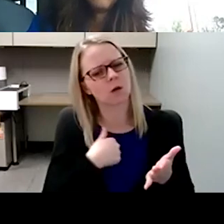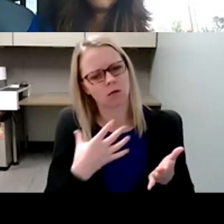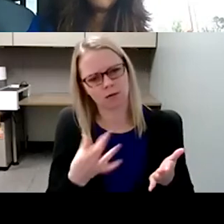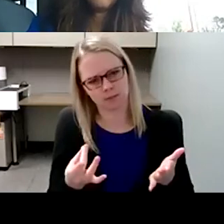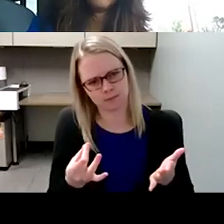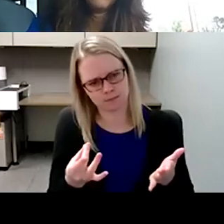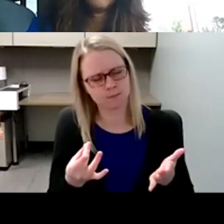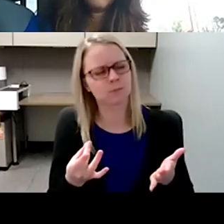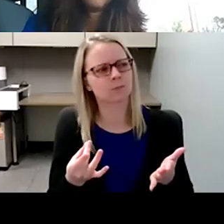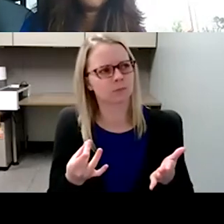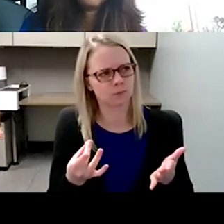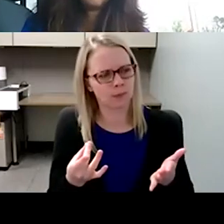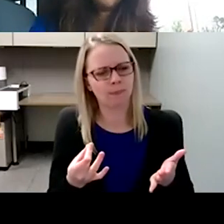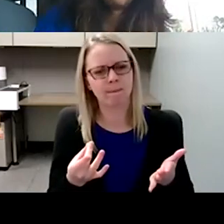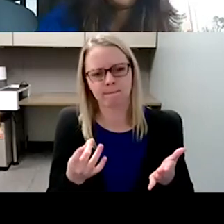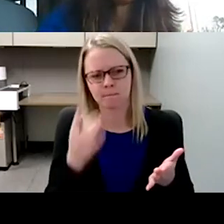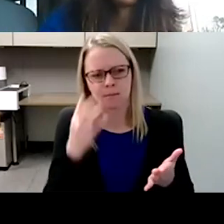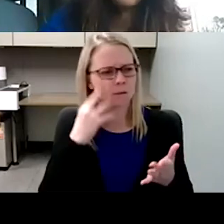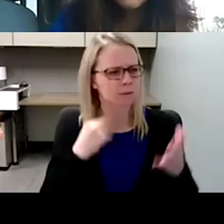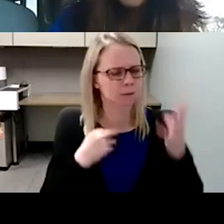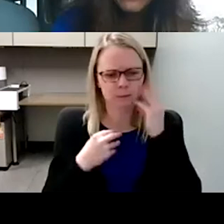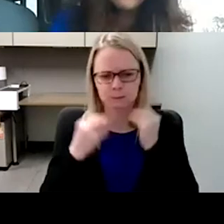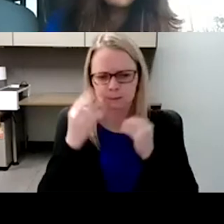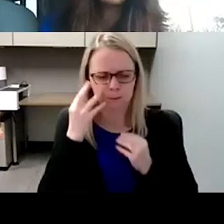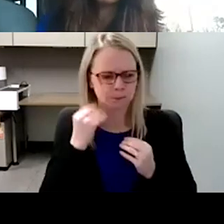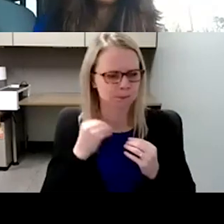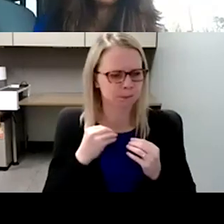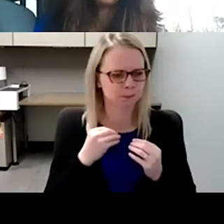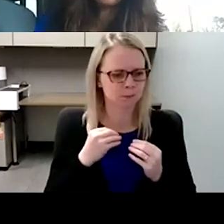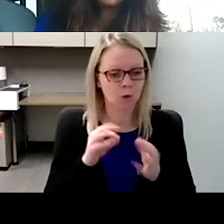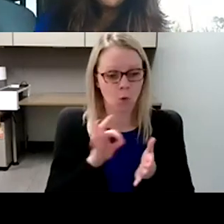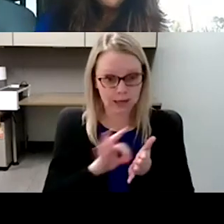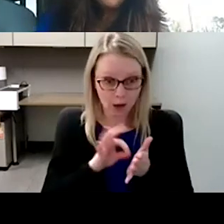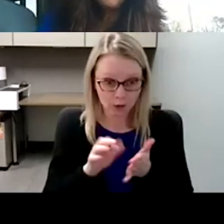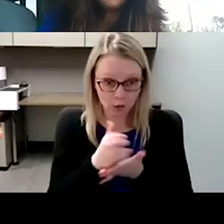which is how I got on this accounting trail. So I took an accounting course.